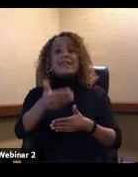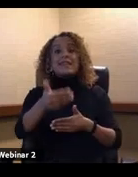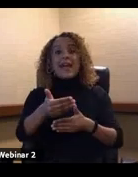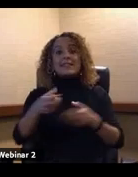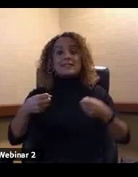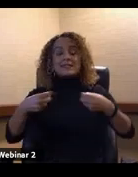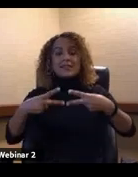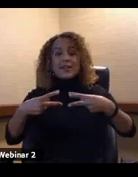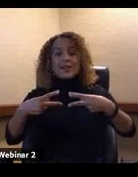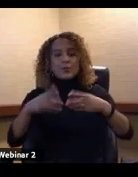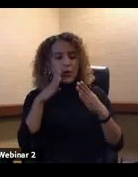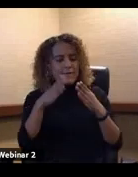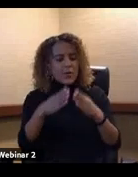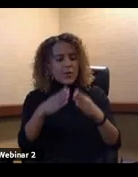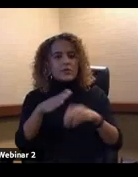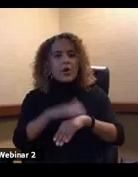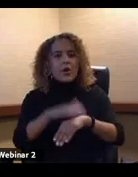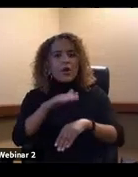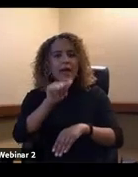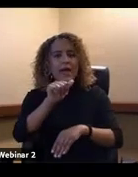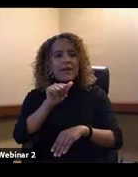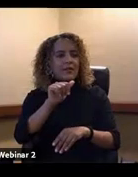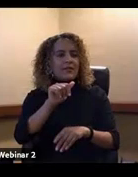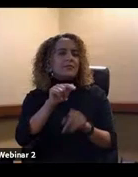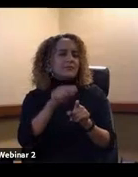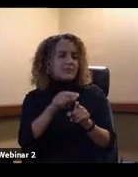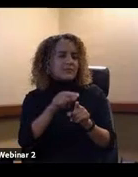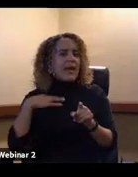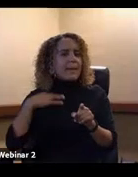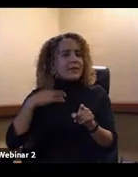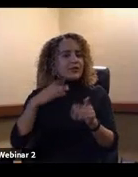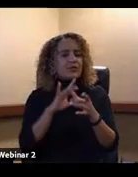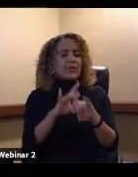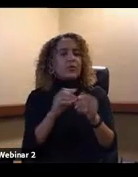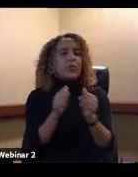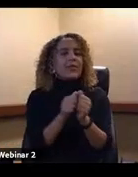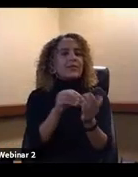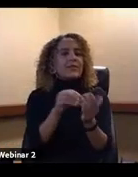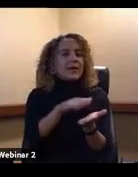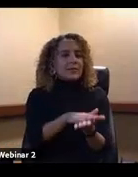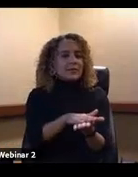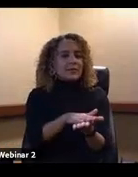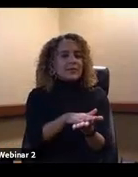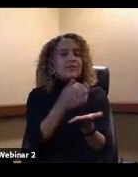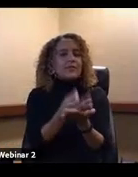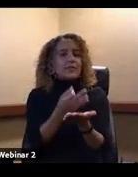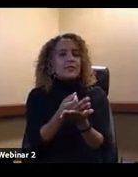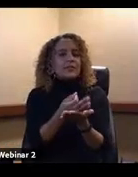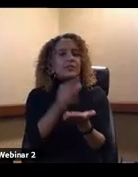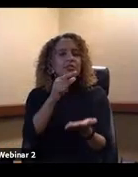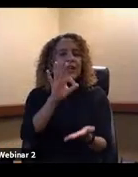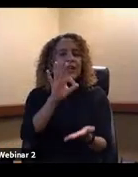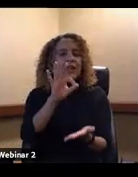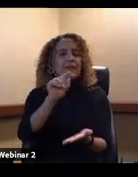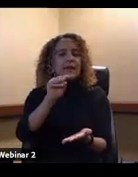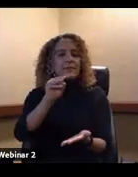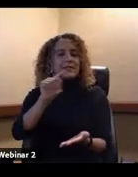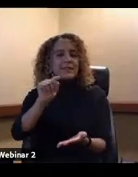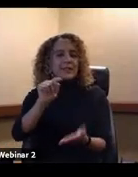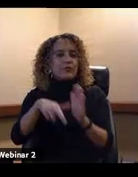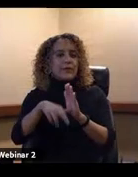The next couple slides, we're going to focus on aspects on our application that relate to documents that our financial team, the GFMD